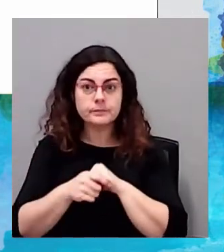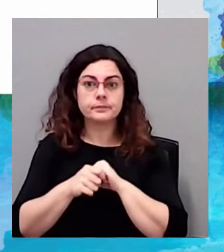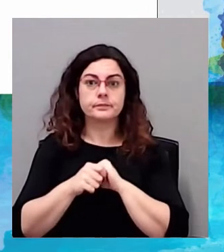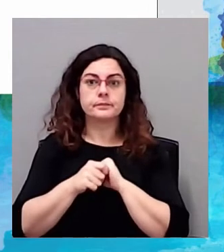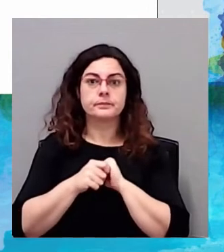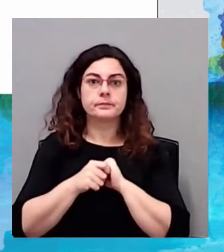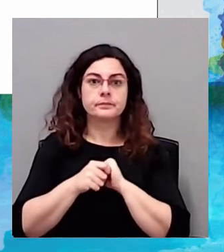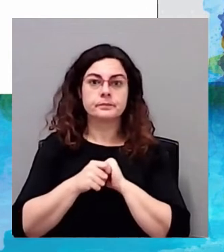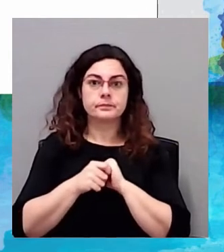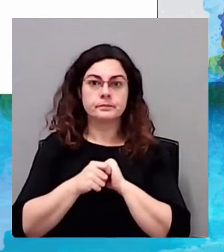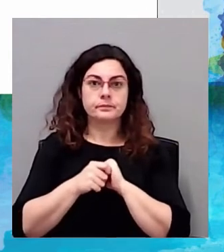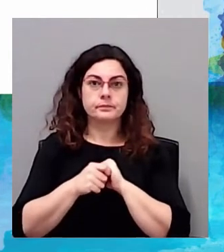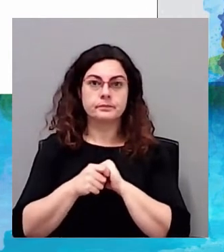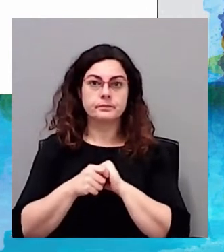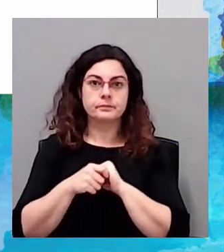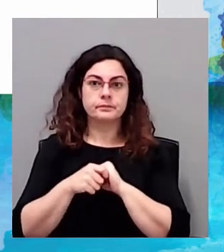elements.